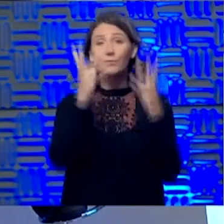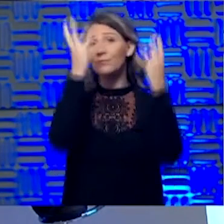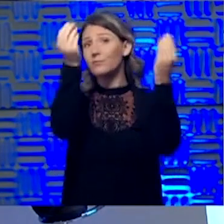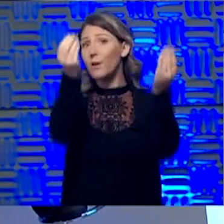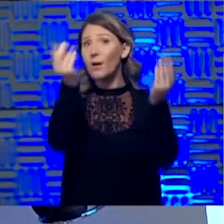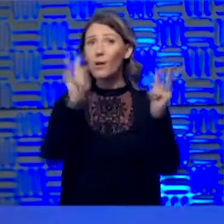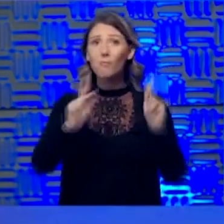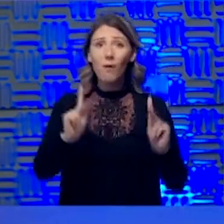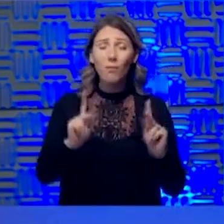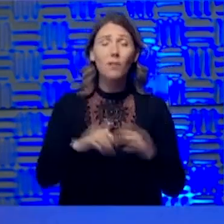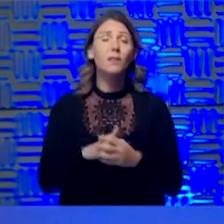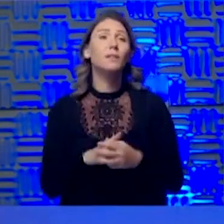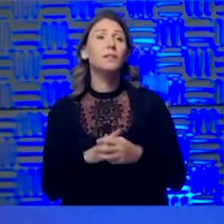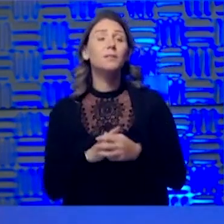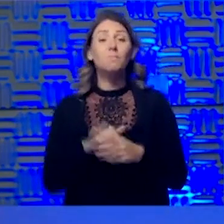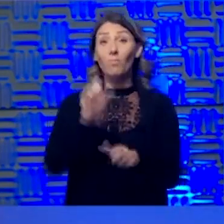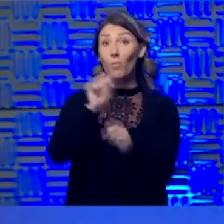workplace,